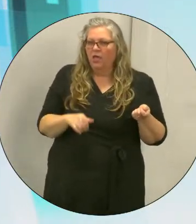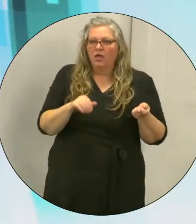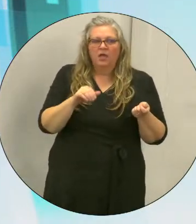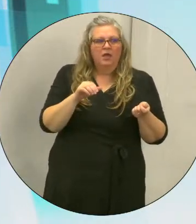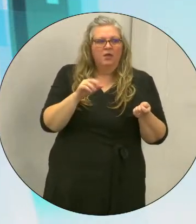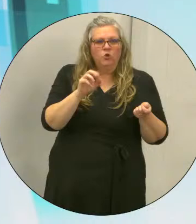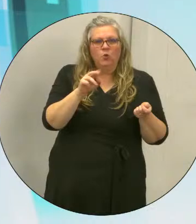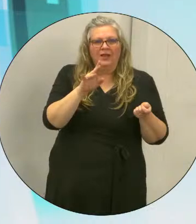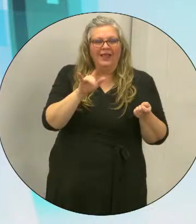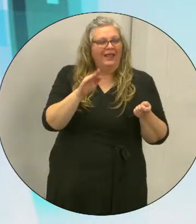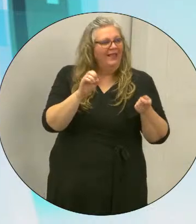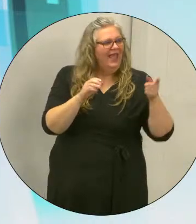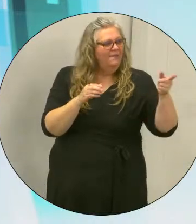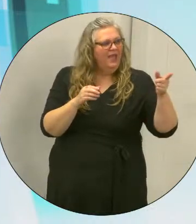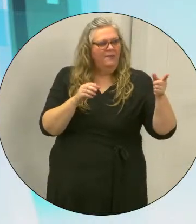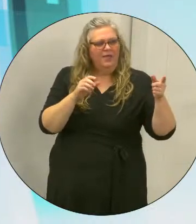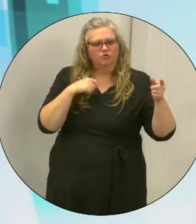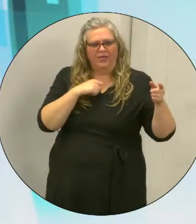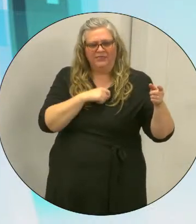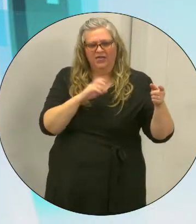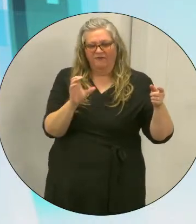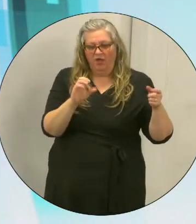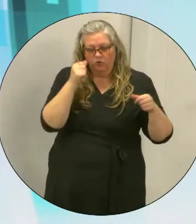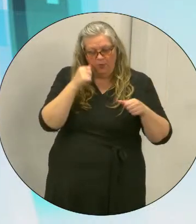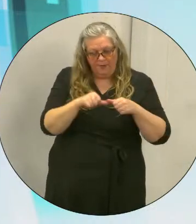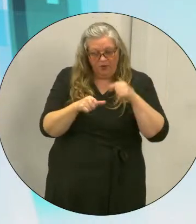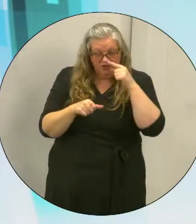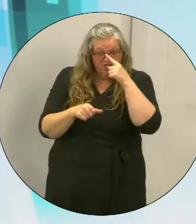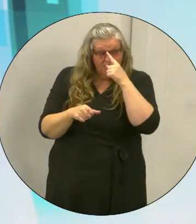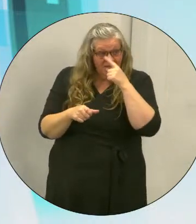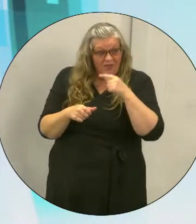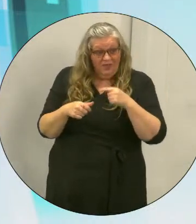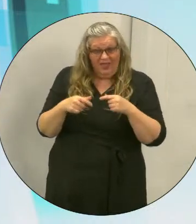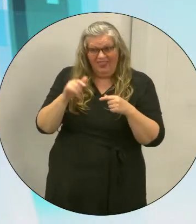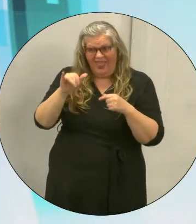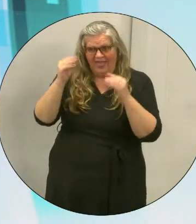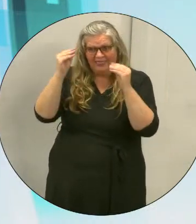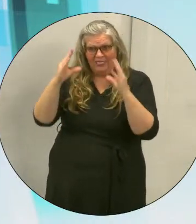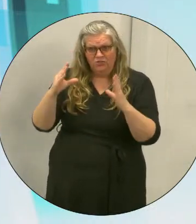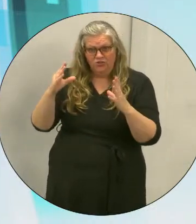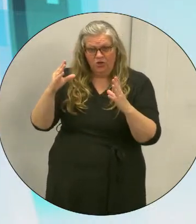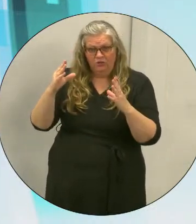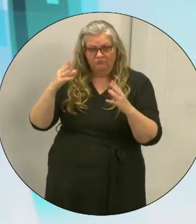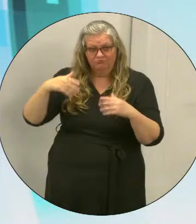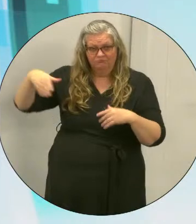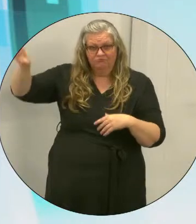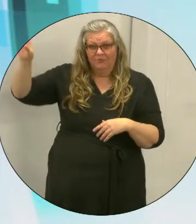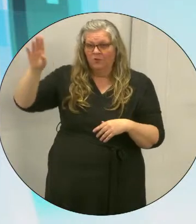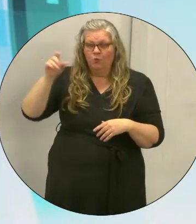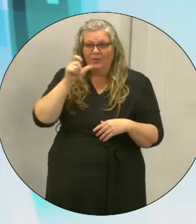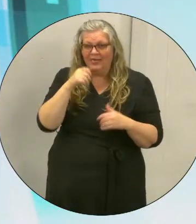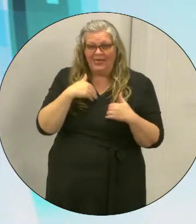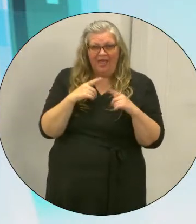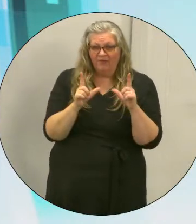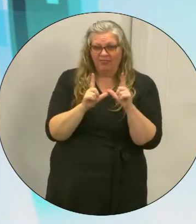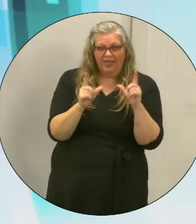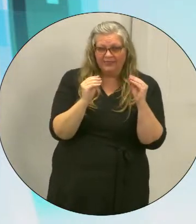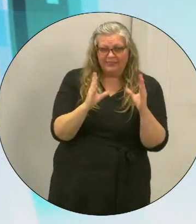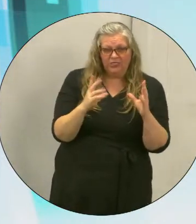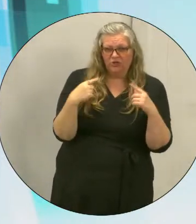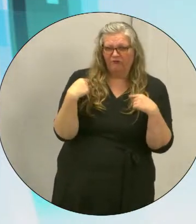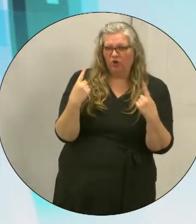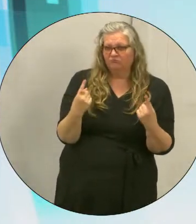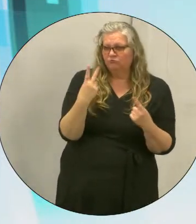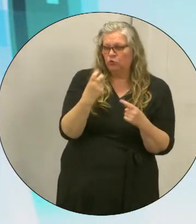Trustee Cavazos will remember a couple years ago, we lost her, and we didn't have a licensed music teacher for about